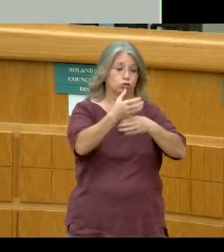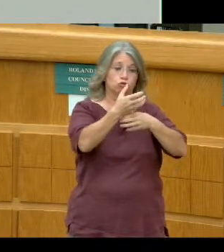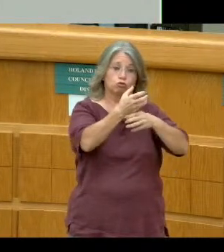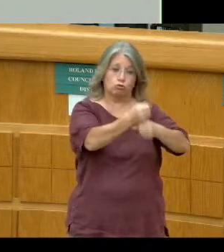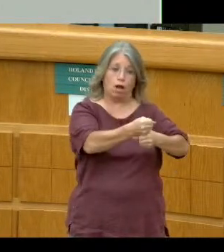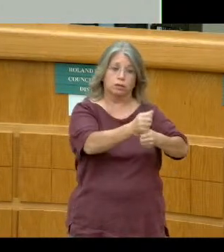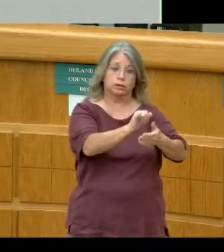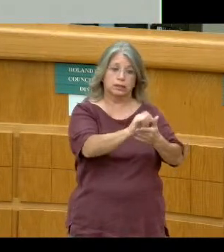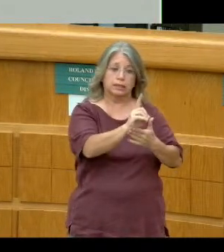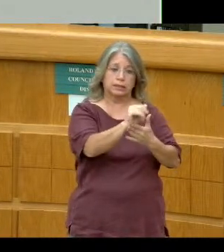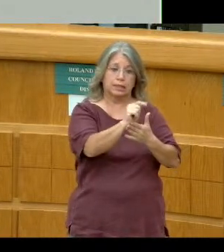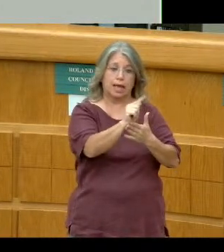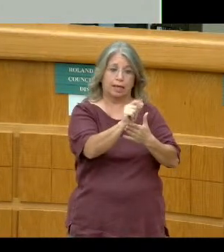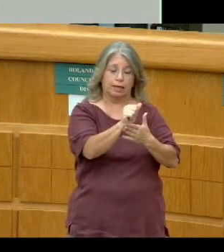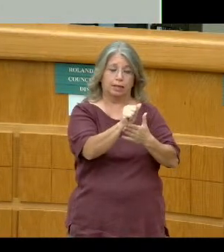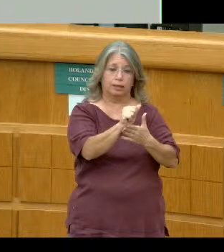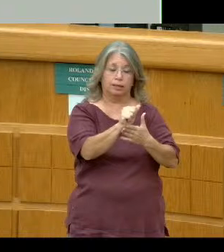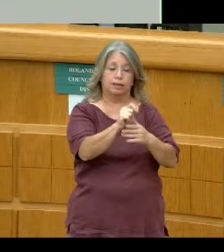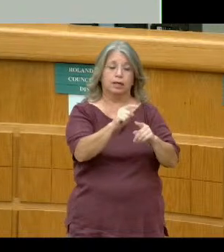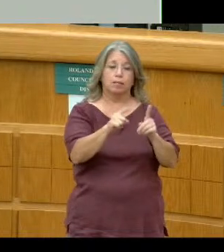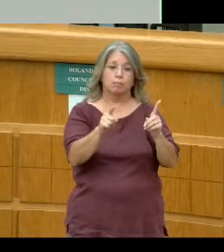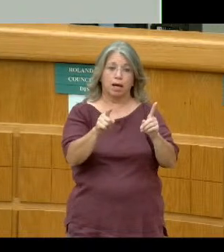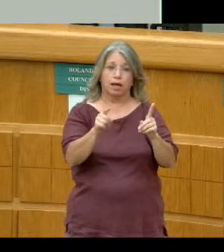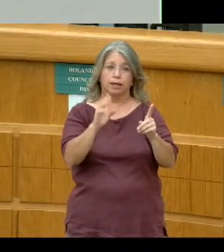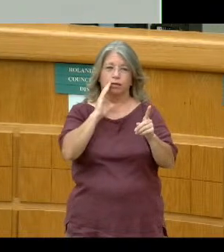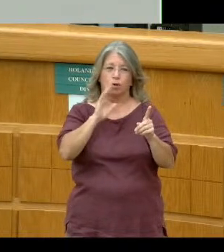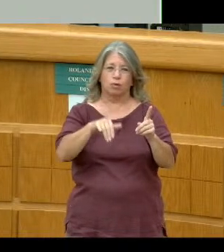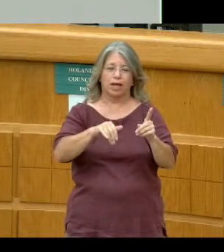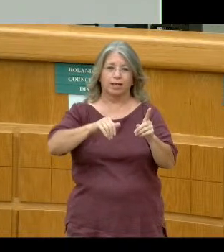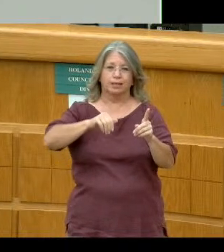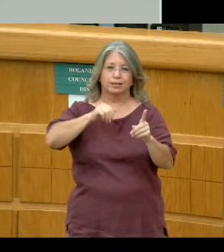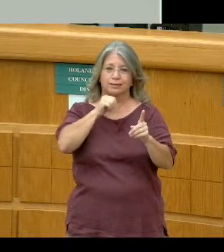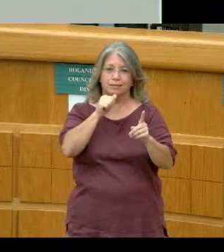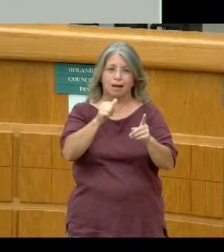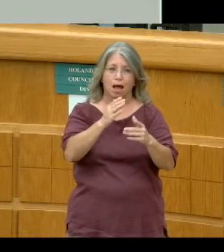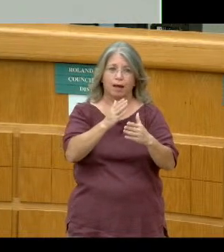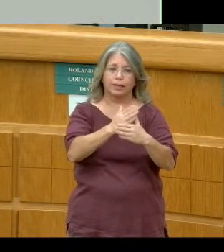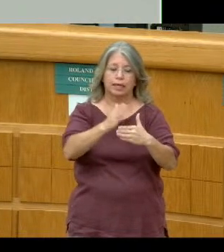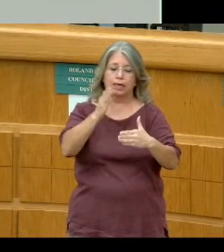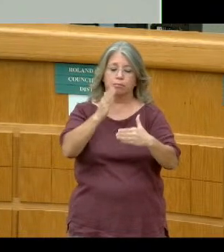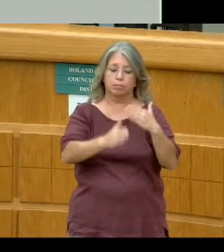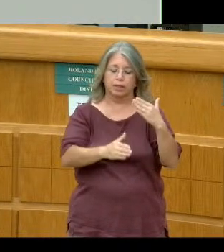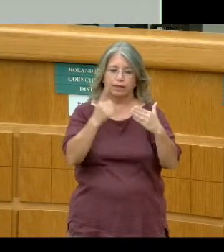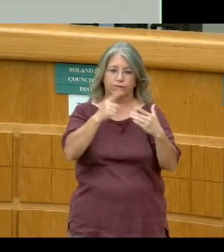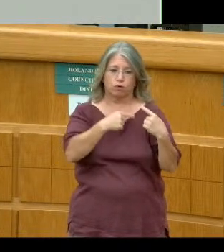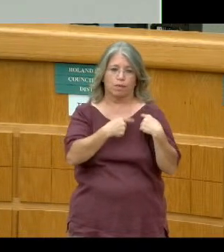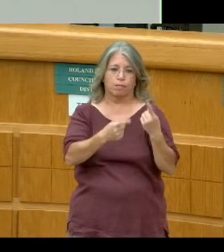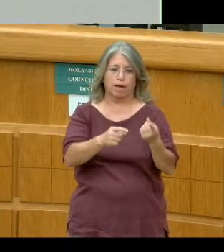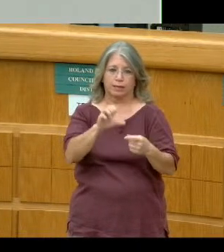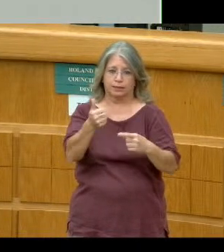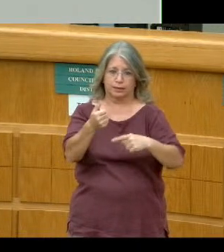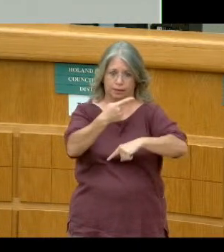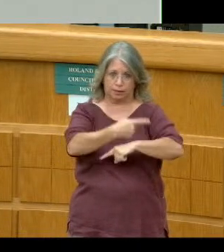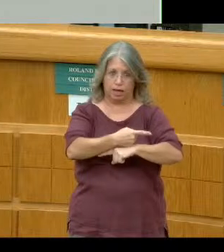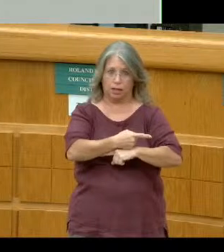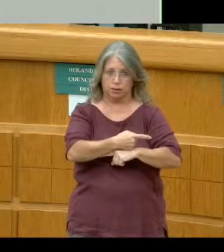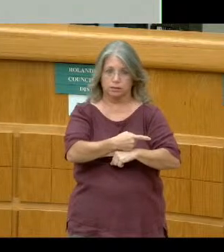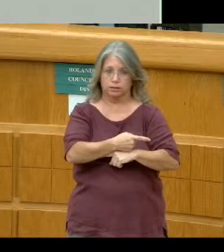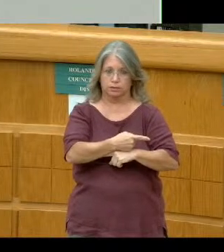is incomplete for the past 10 days in fatalities in the new way that the data is reported, because